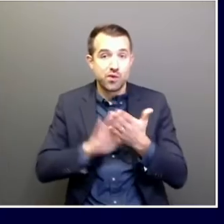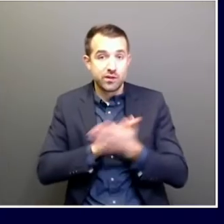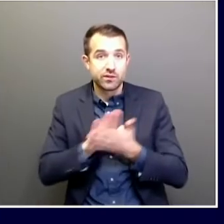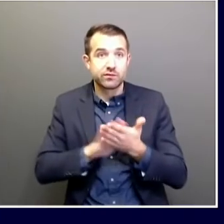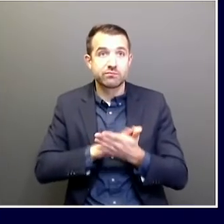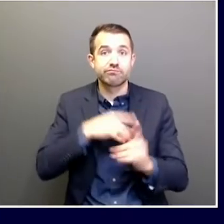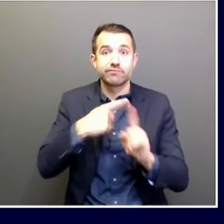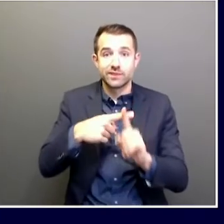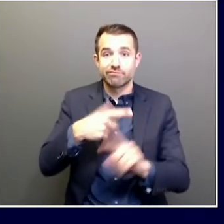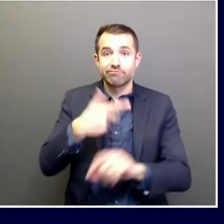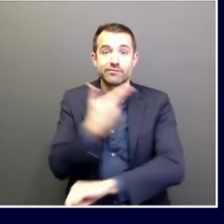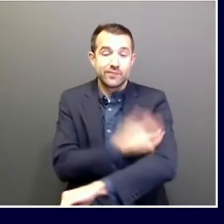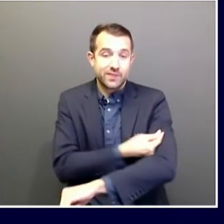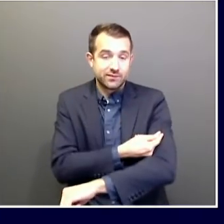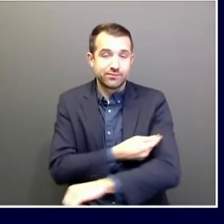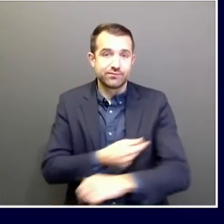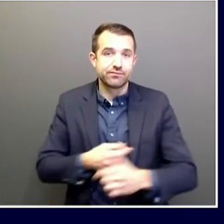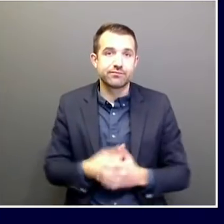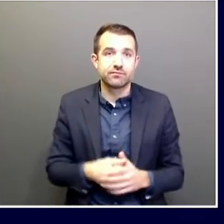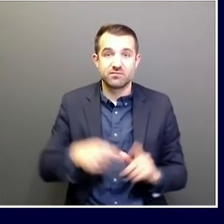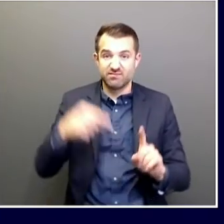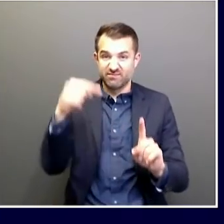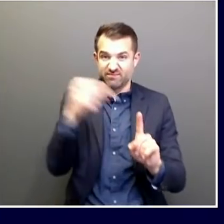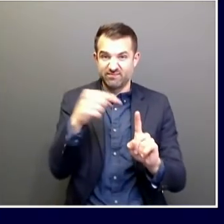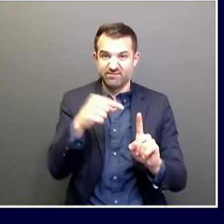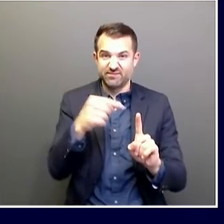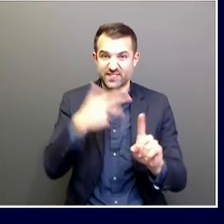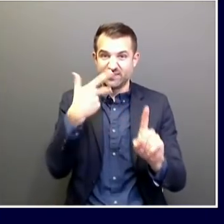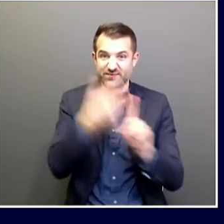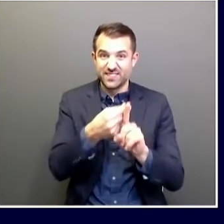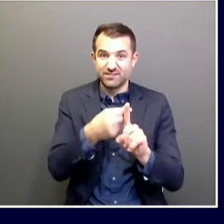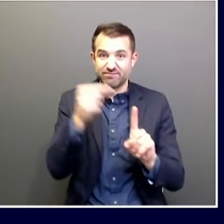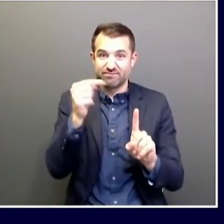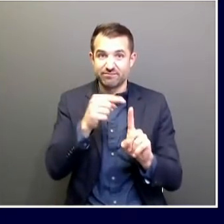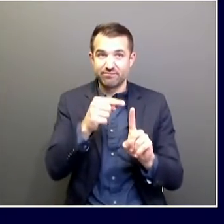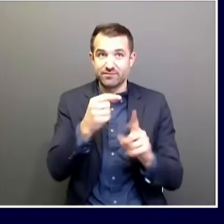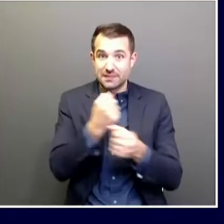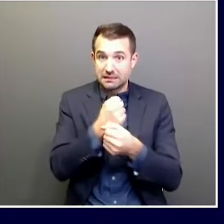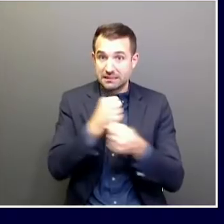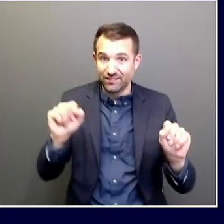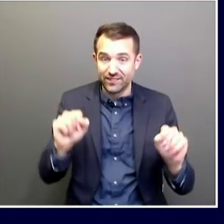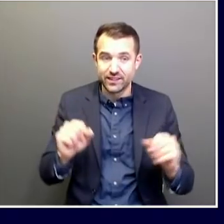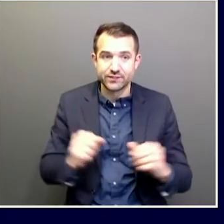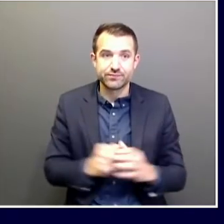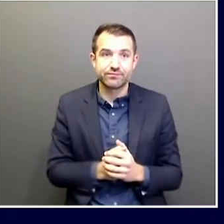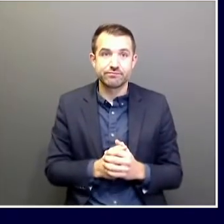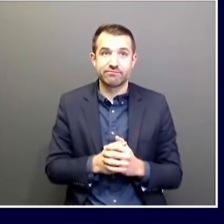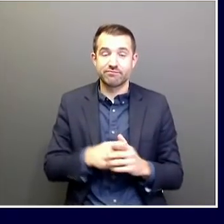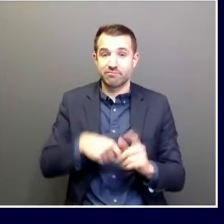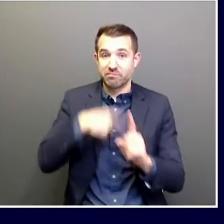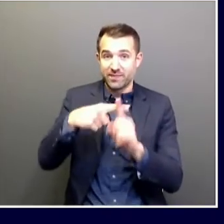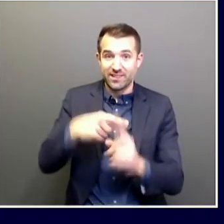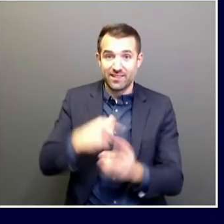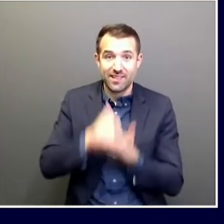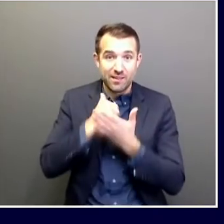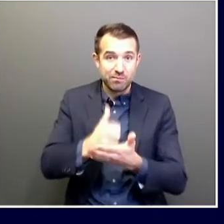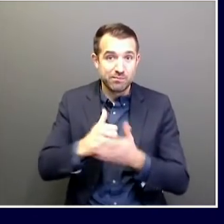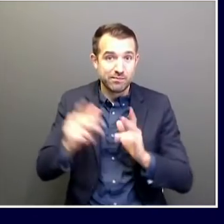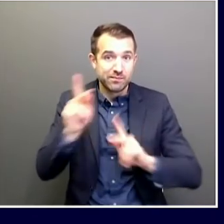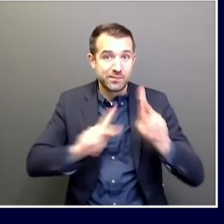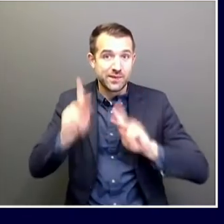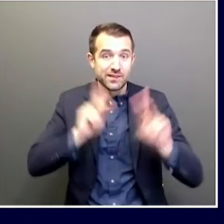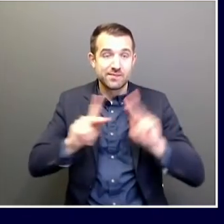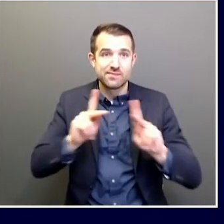of the impact it has on keeping people out of hospitals, out of critical care. And I just want to remind